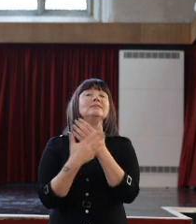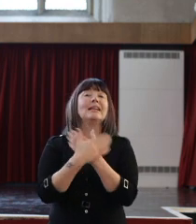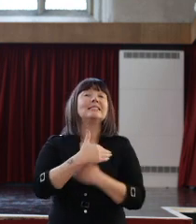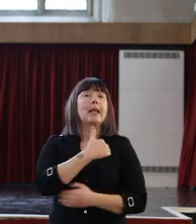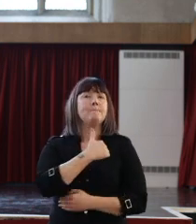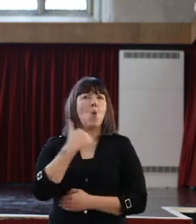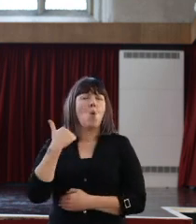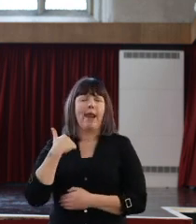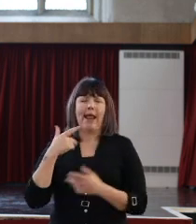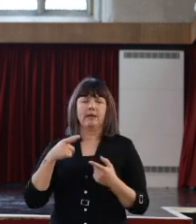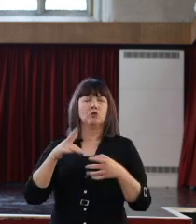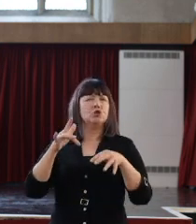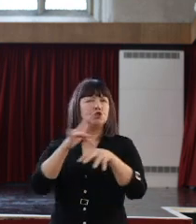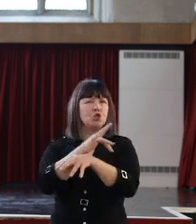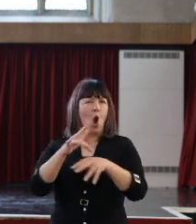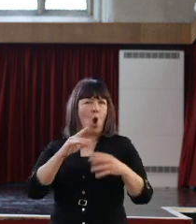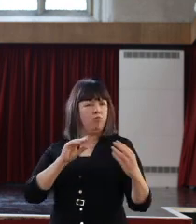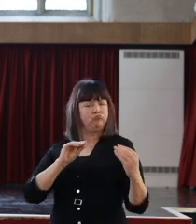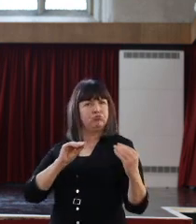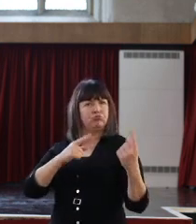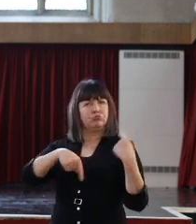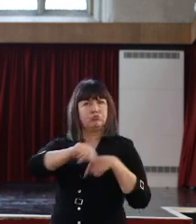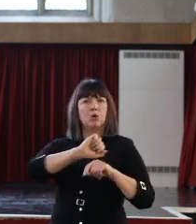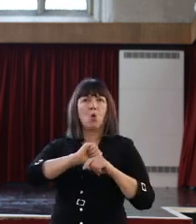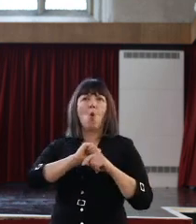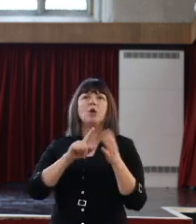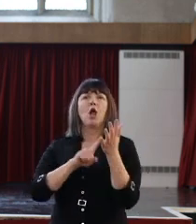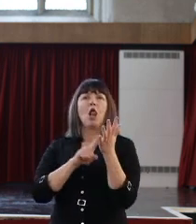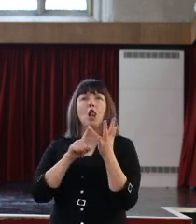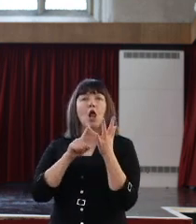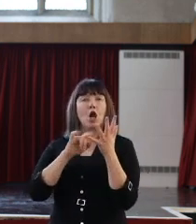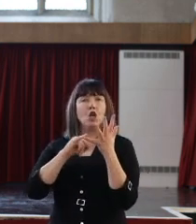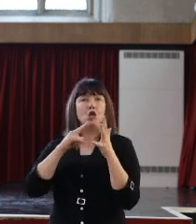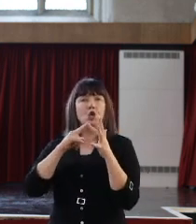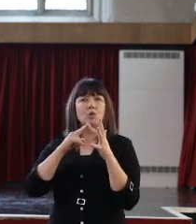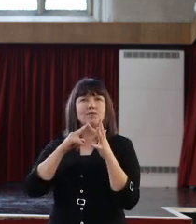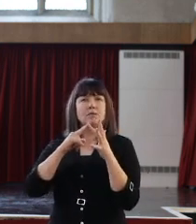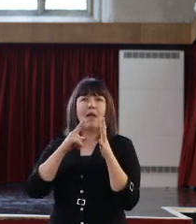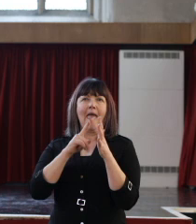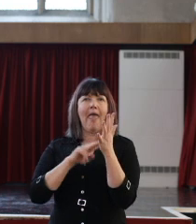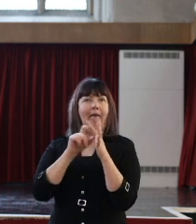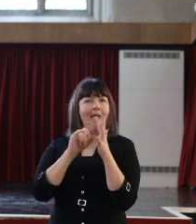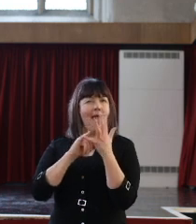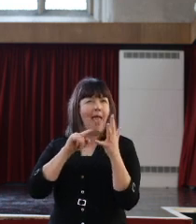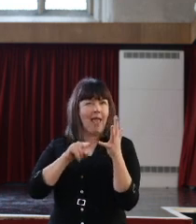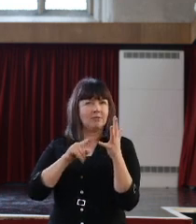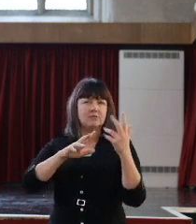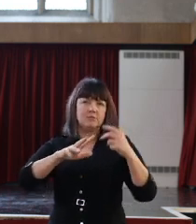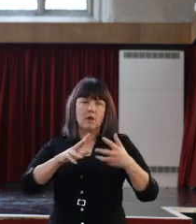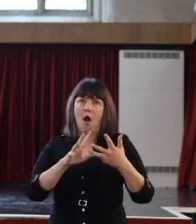Ends with Ned Sherrin, which is a chat show about the arts, culture, and the guests were